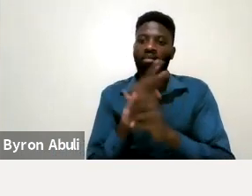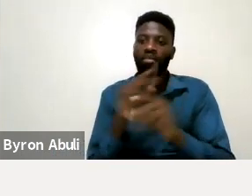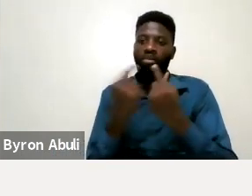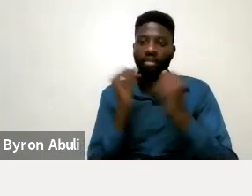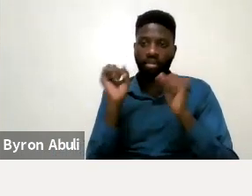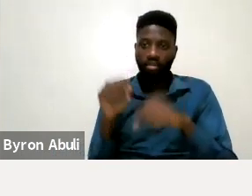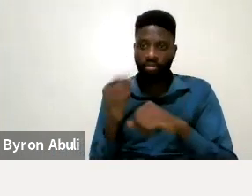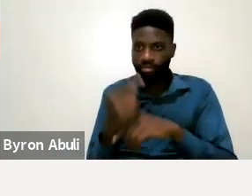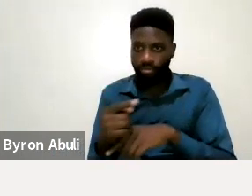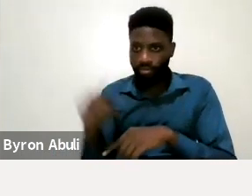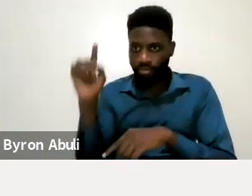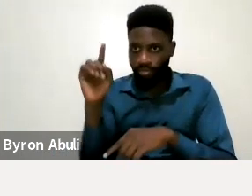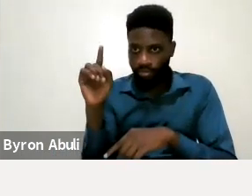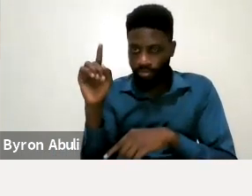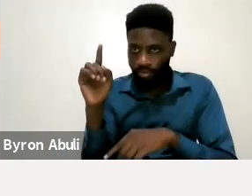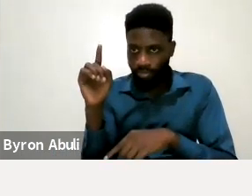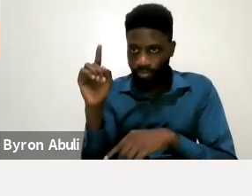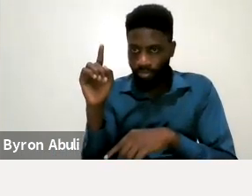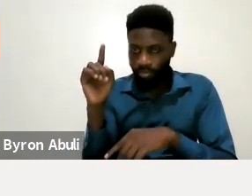How many received that communication?